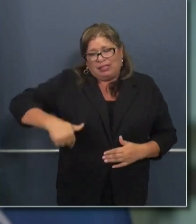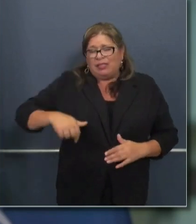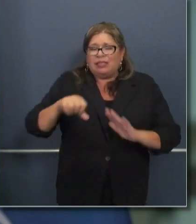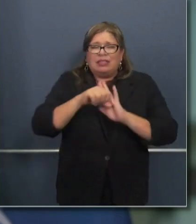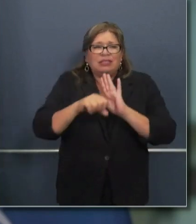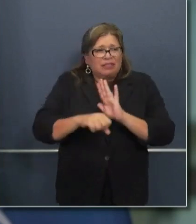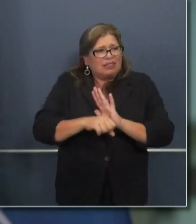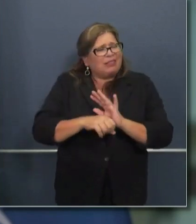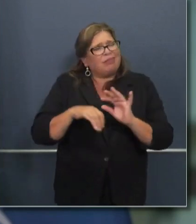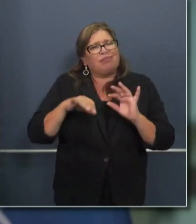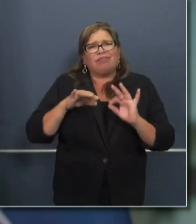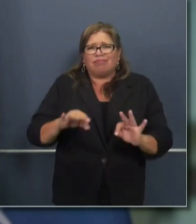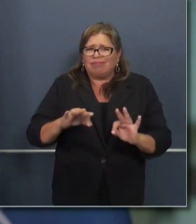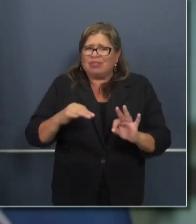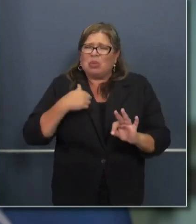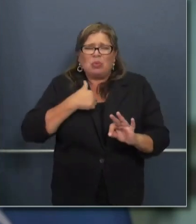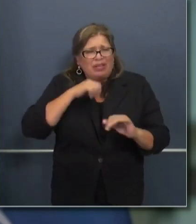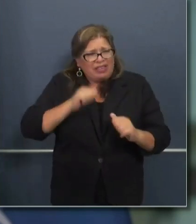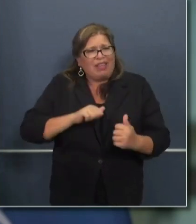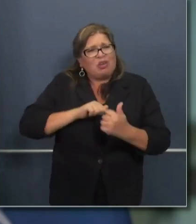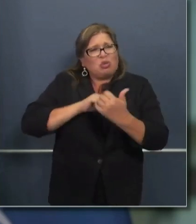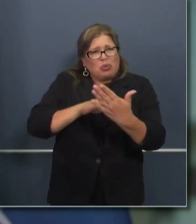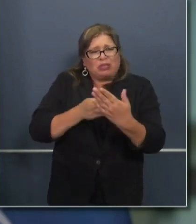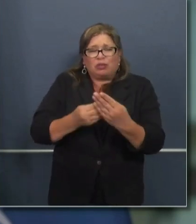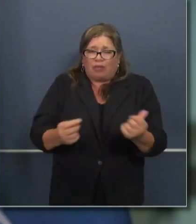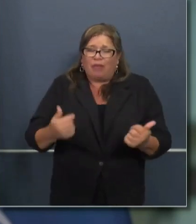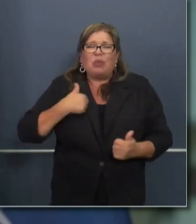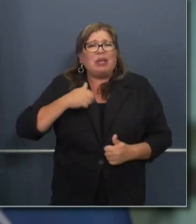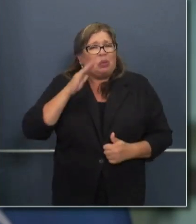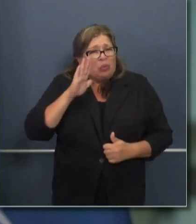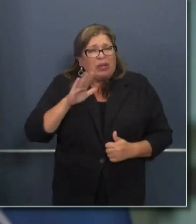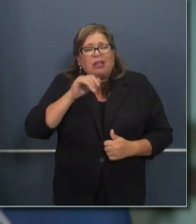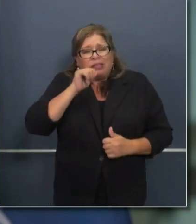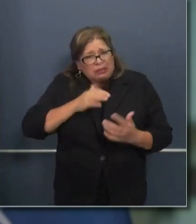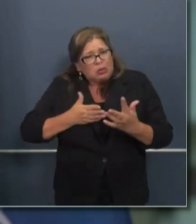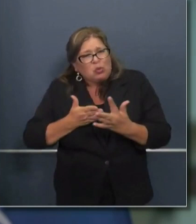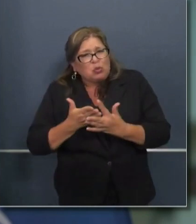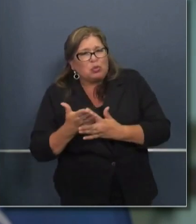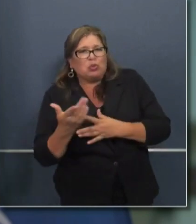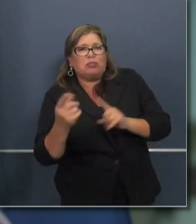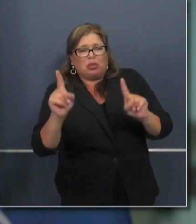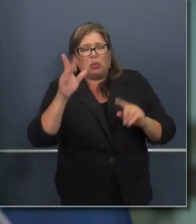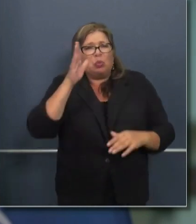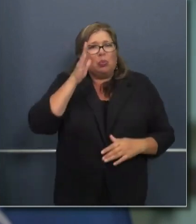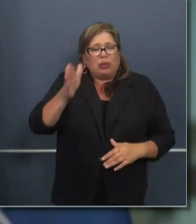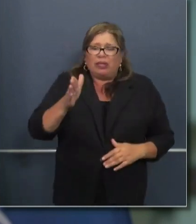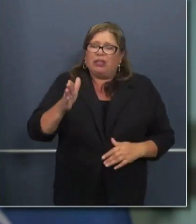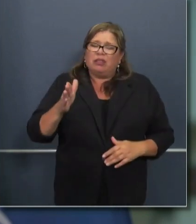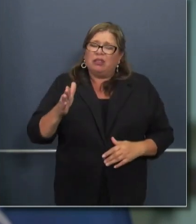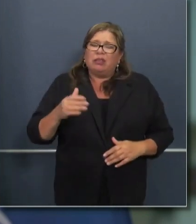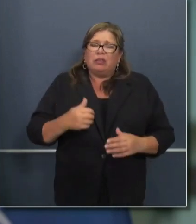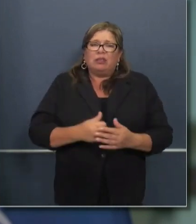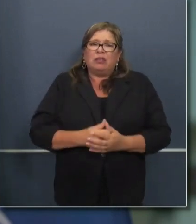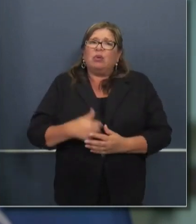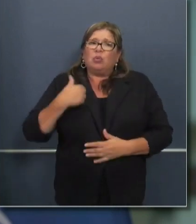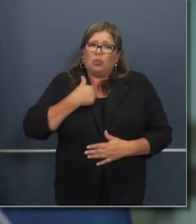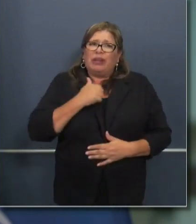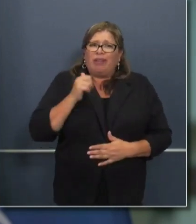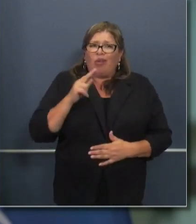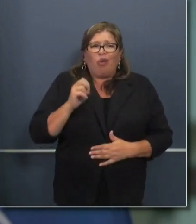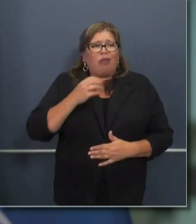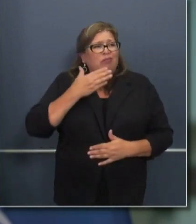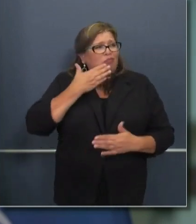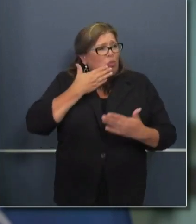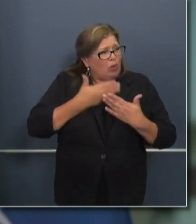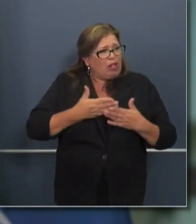tackle this pandemic. Mark my words, we'll get through it, and we are in a much better position across the spectrum than we